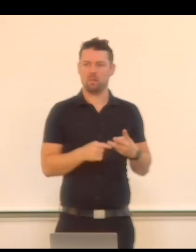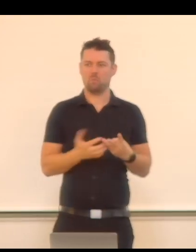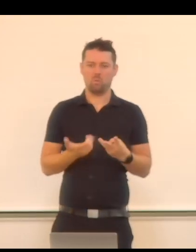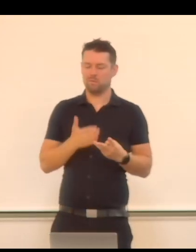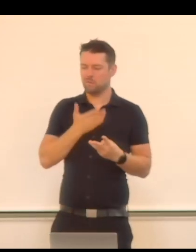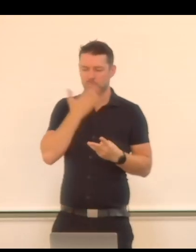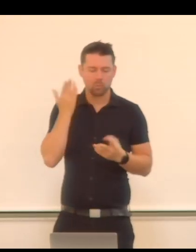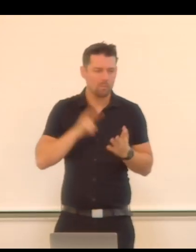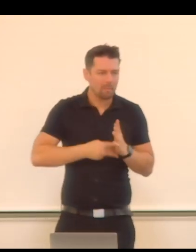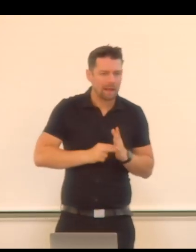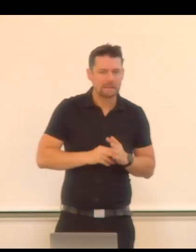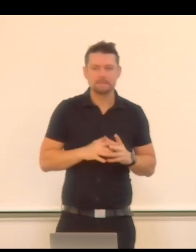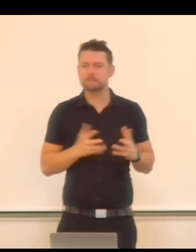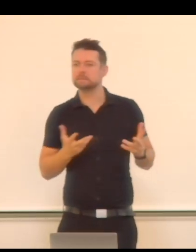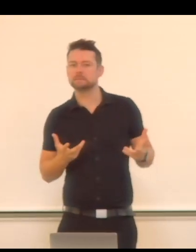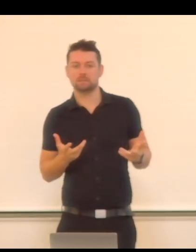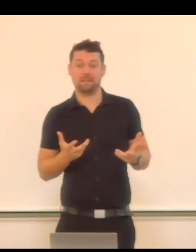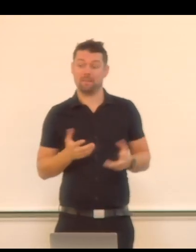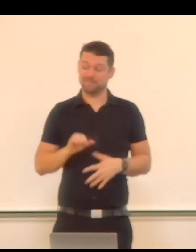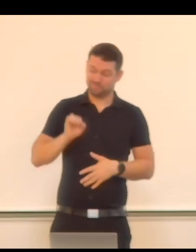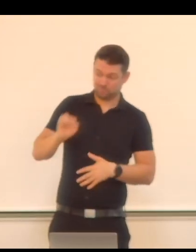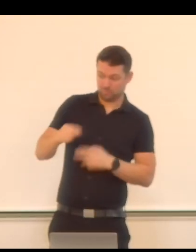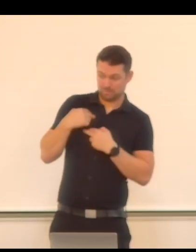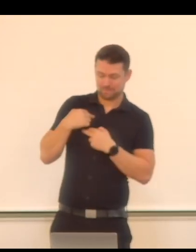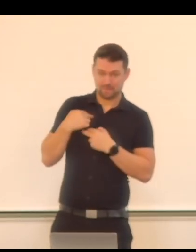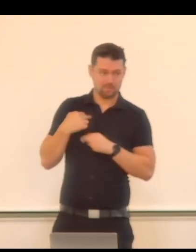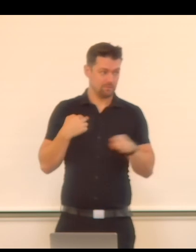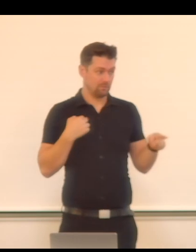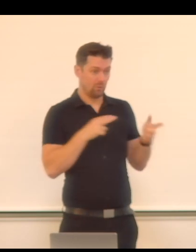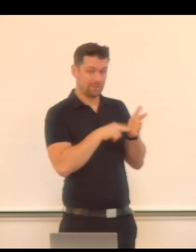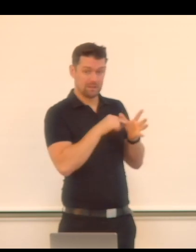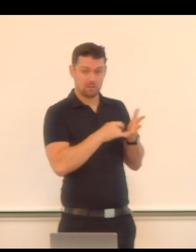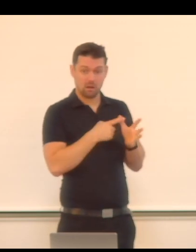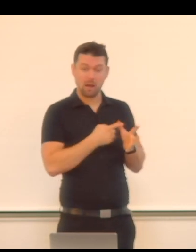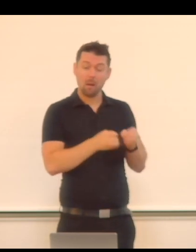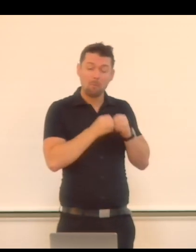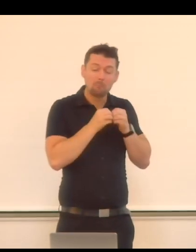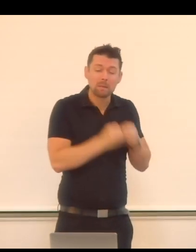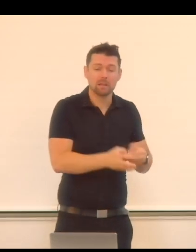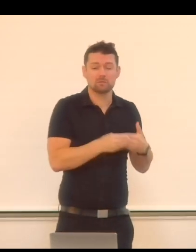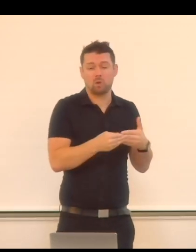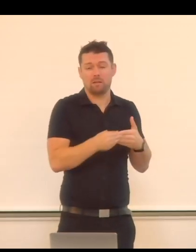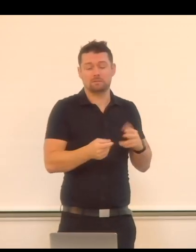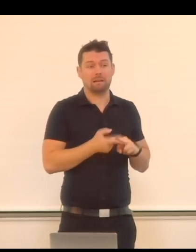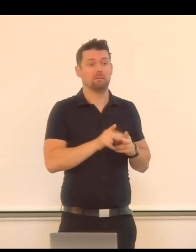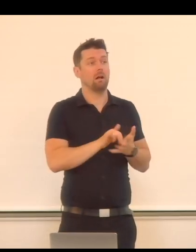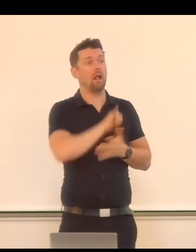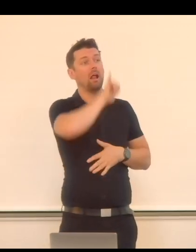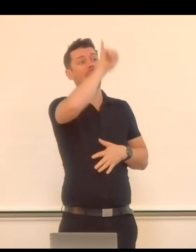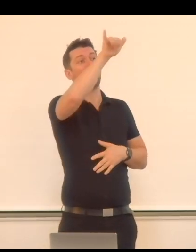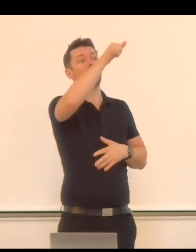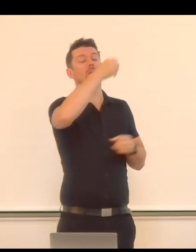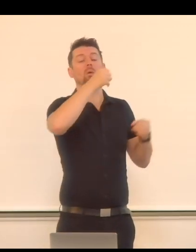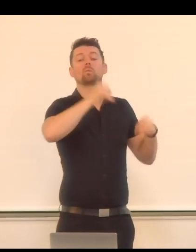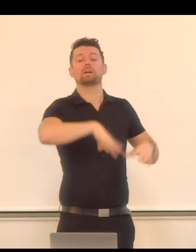good procedure and it didn't get done. Well, that's on them. For NASA, you're talking about billions of dollars. If things aren't well planned, it's billions of